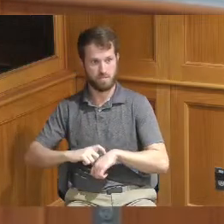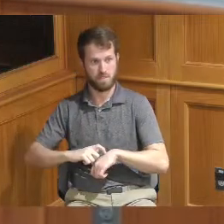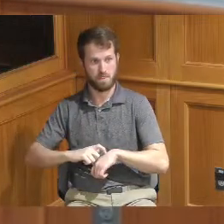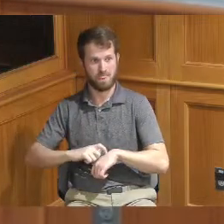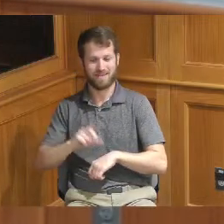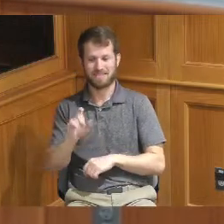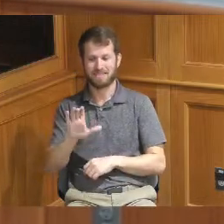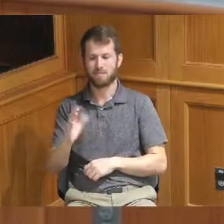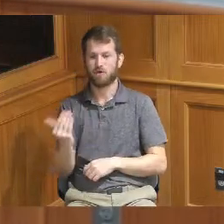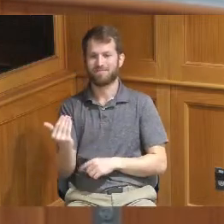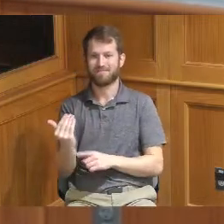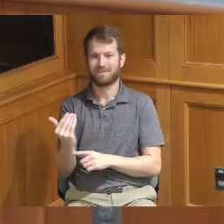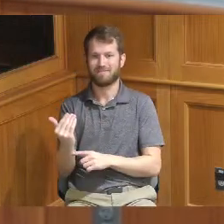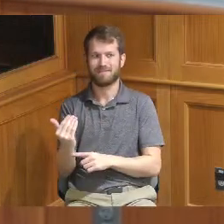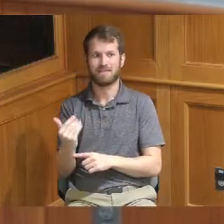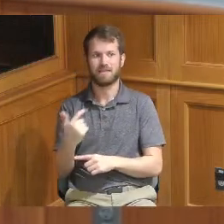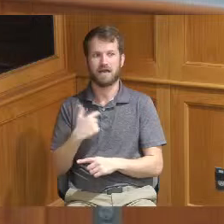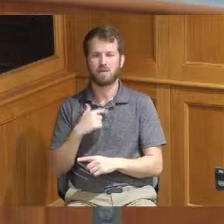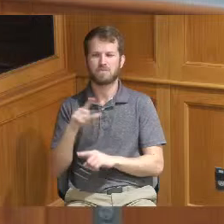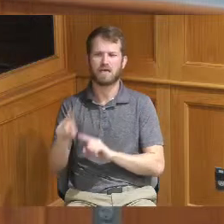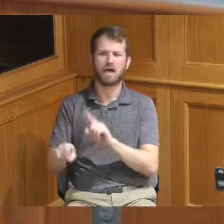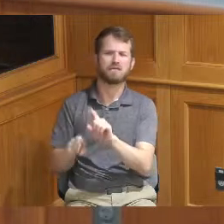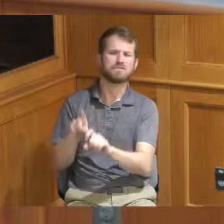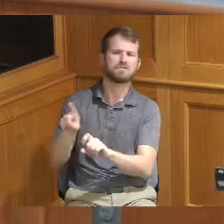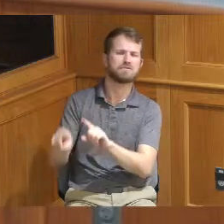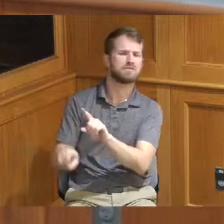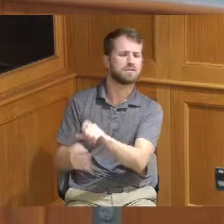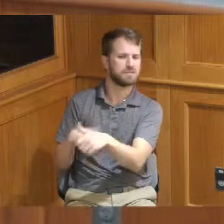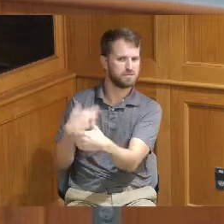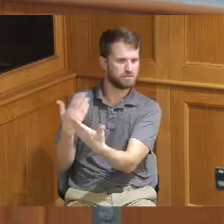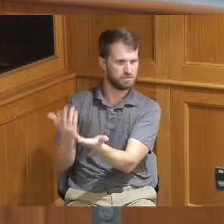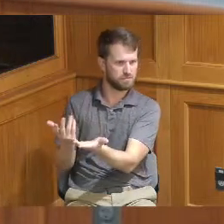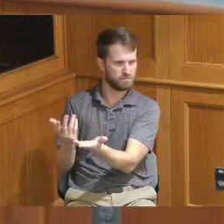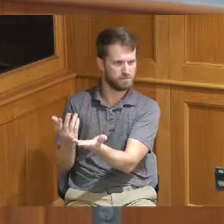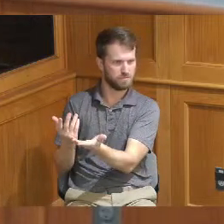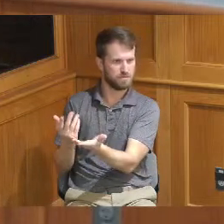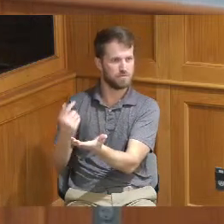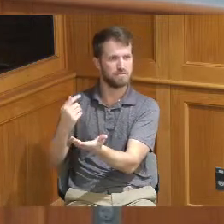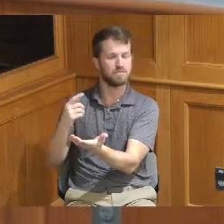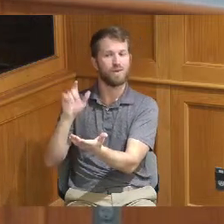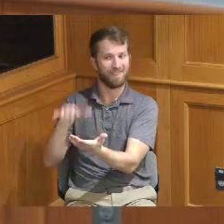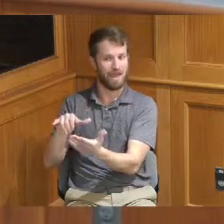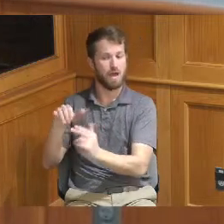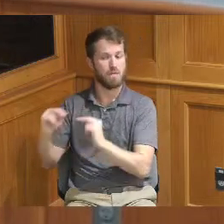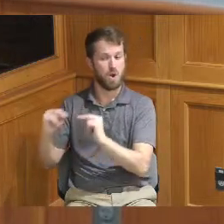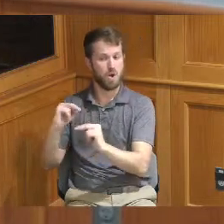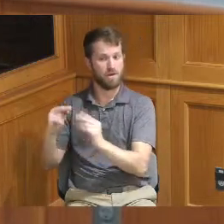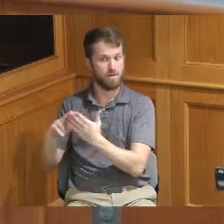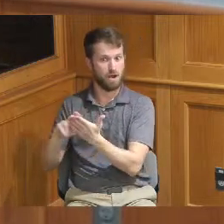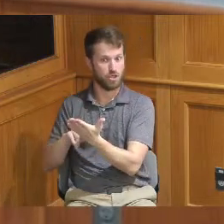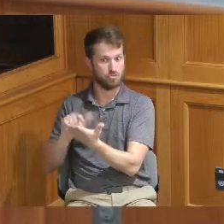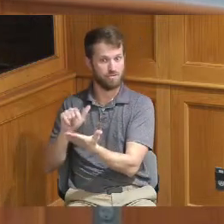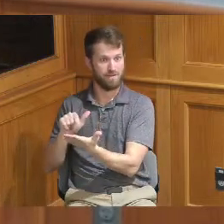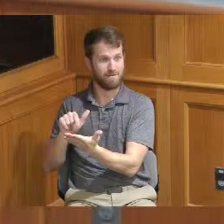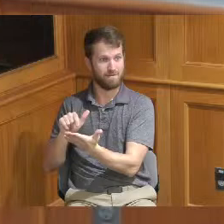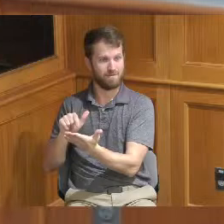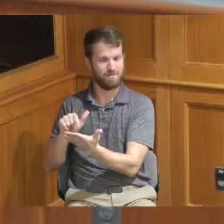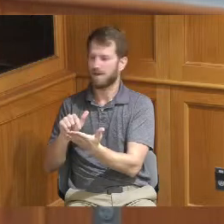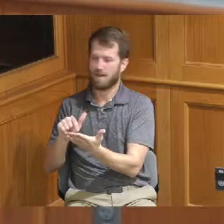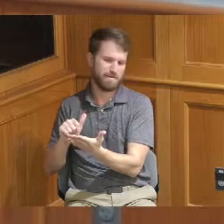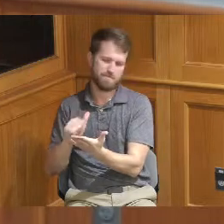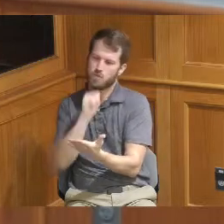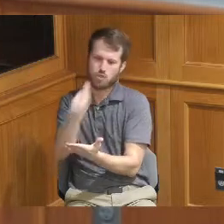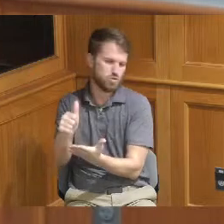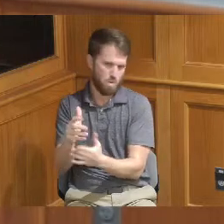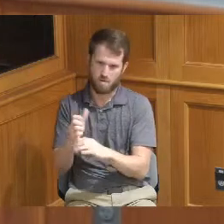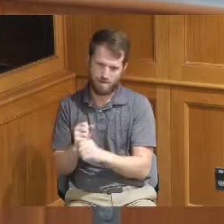On December 15th, I started asking questions about it, and because of that bargaining contract, I do not receive that 40 hours